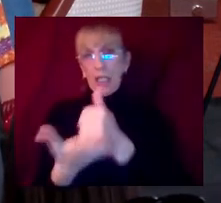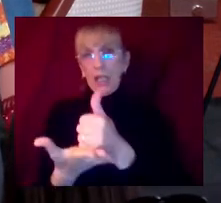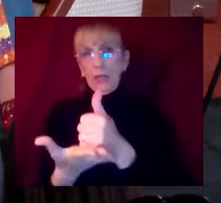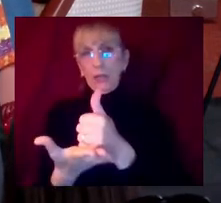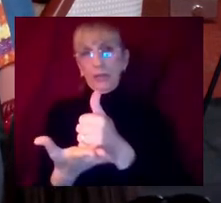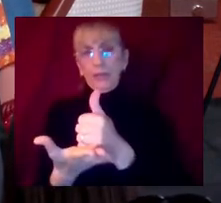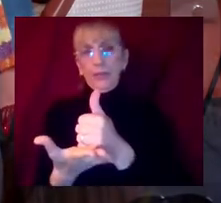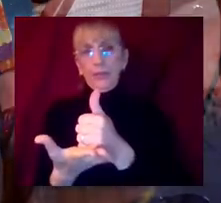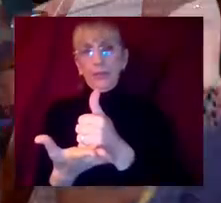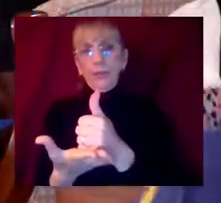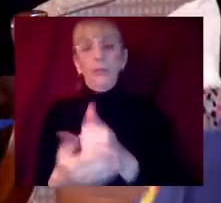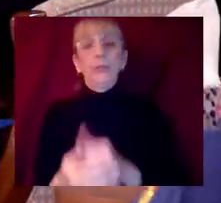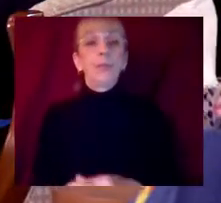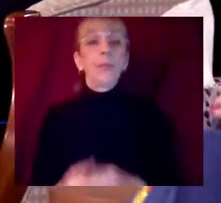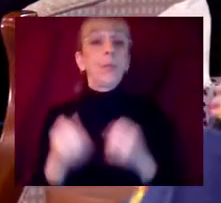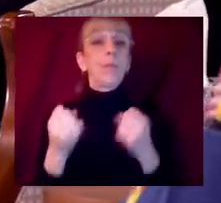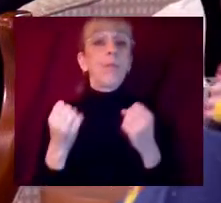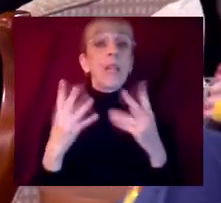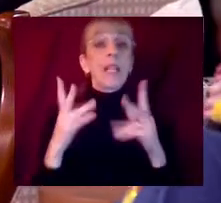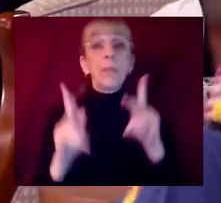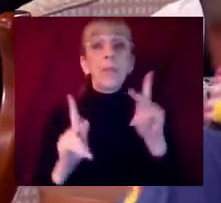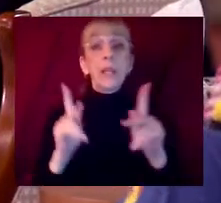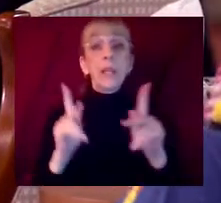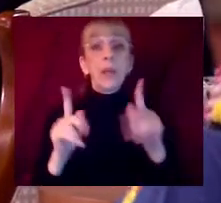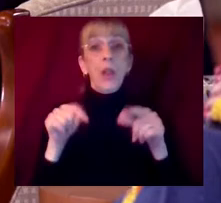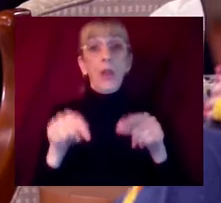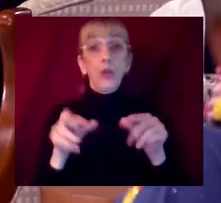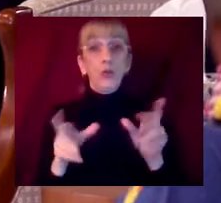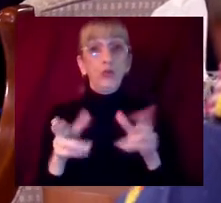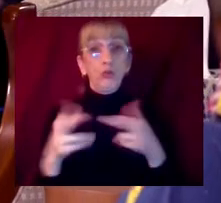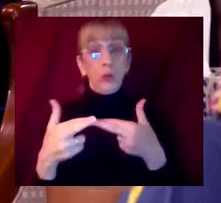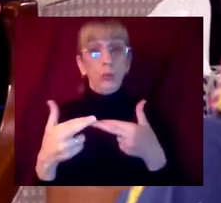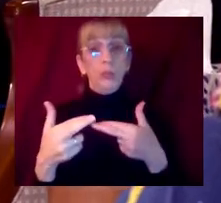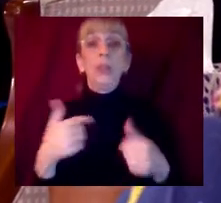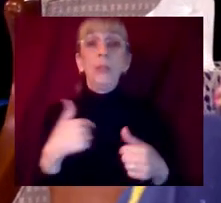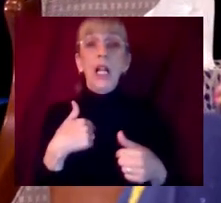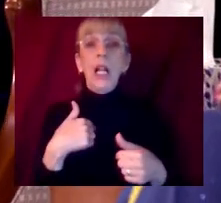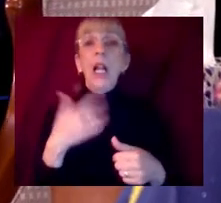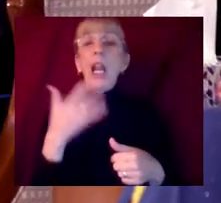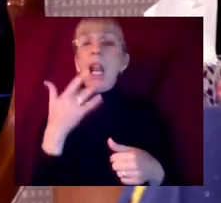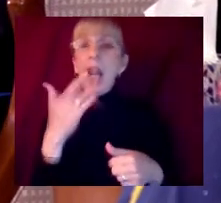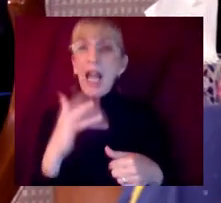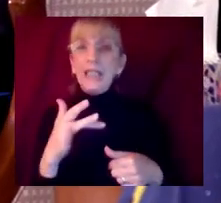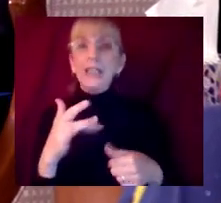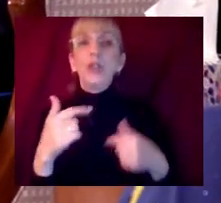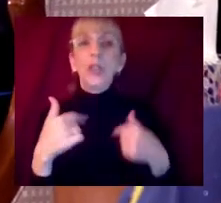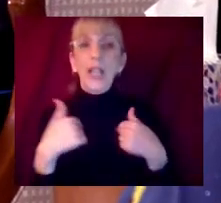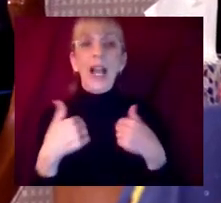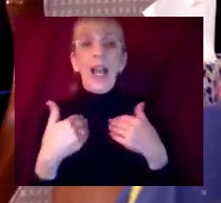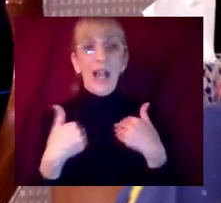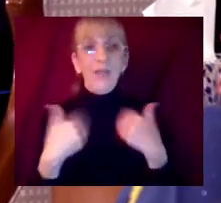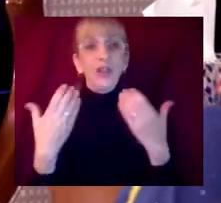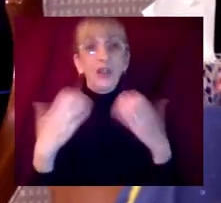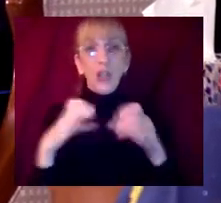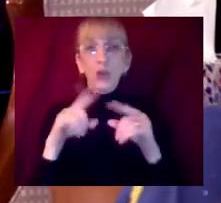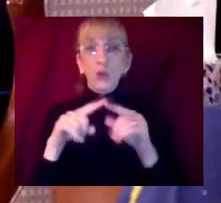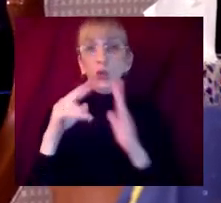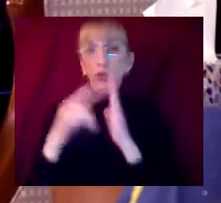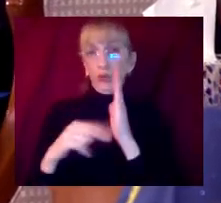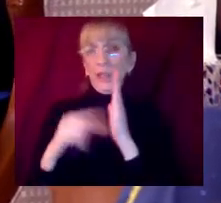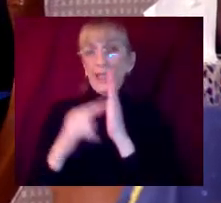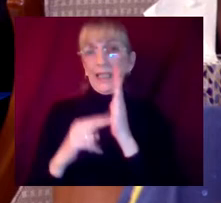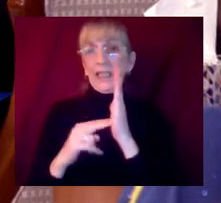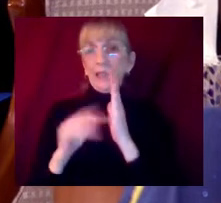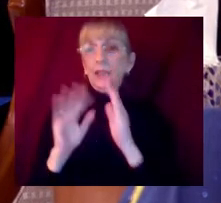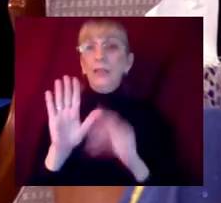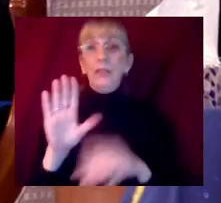Along with many people in this room, the librarians especially, I've been lucky to have a chance to read Dolly Parton Imagination Library books with a lot of the kids around our